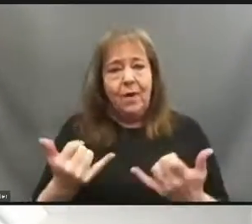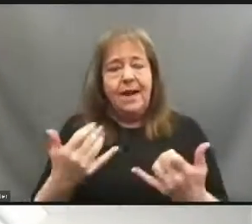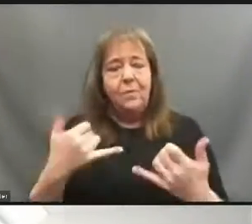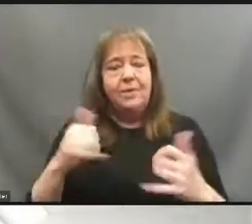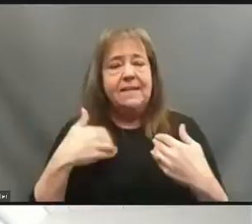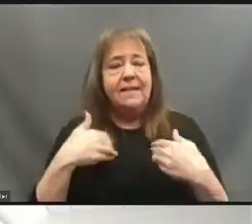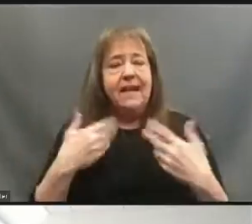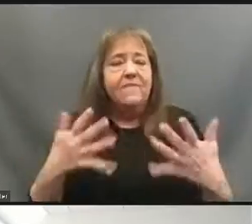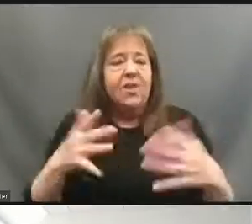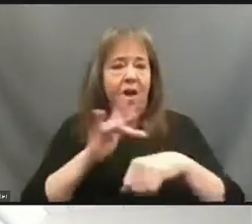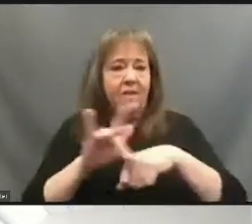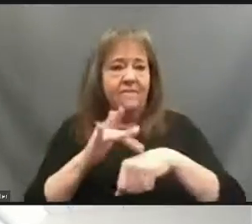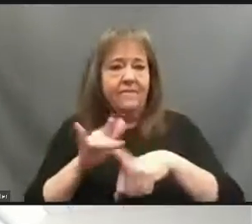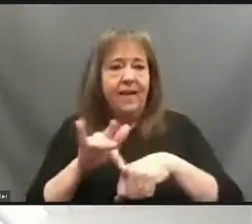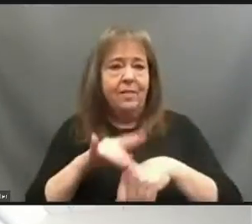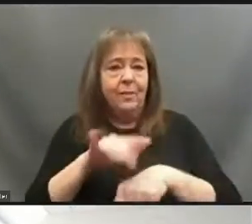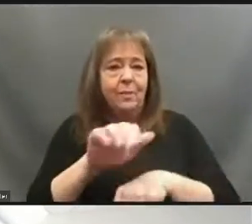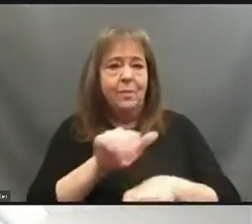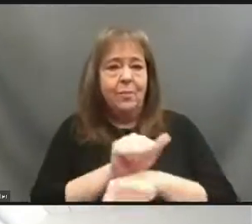of availability.